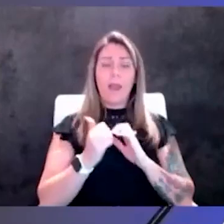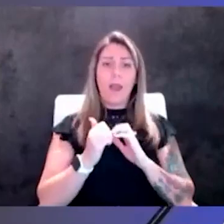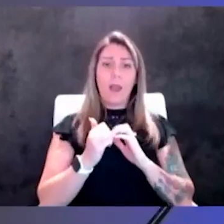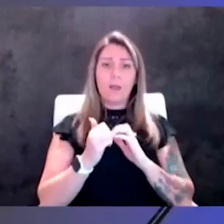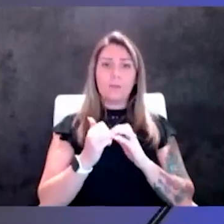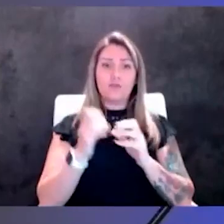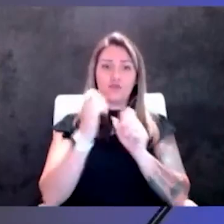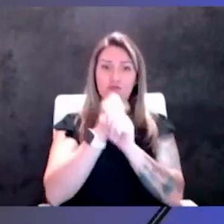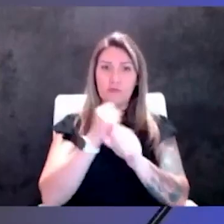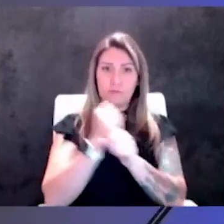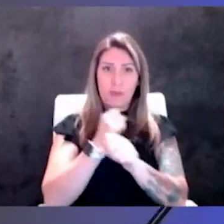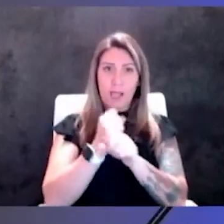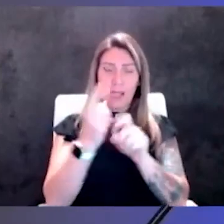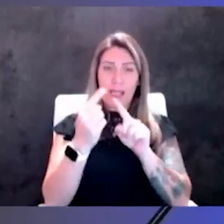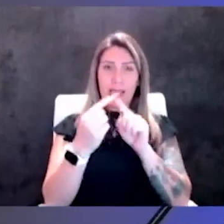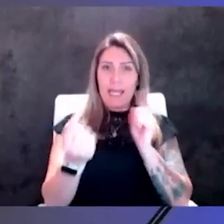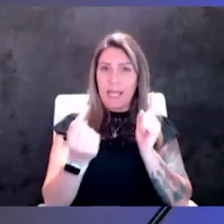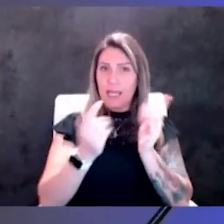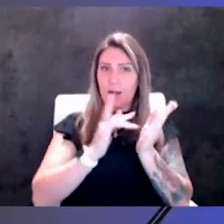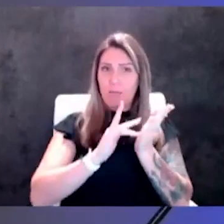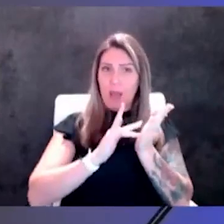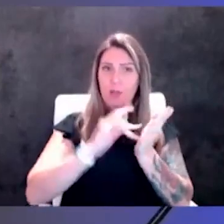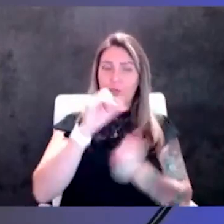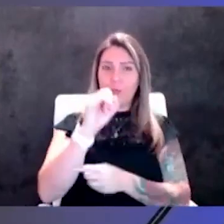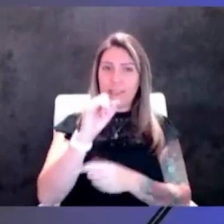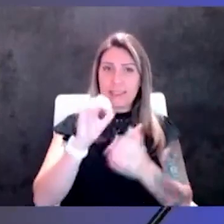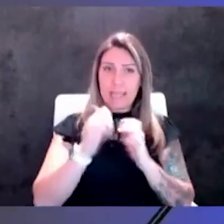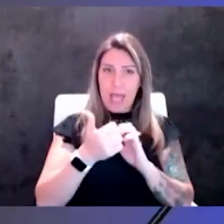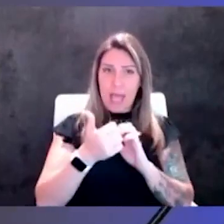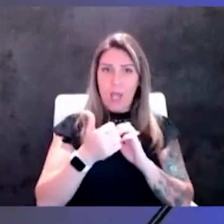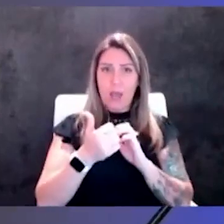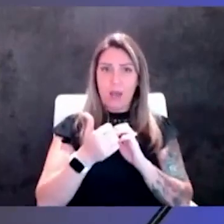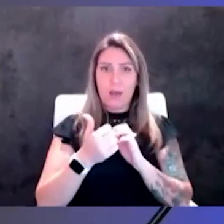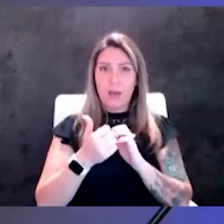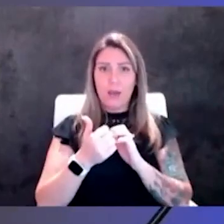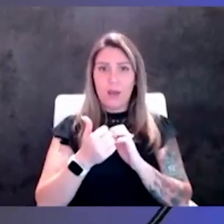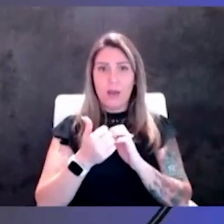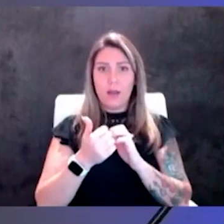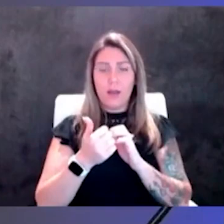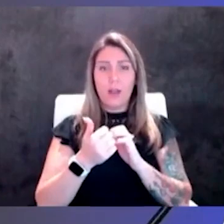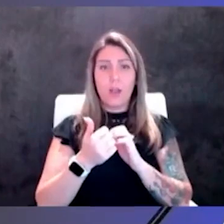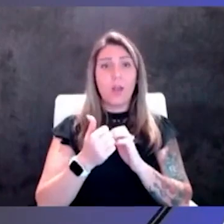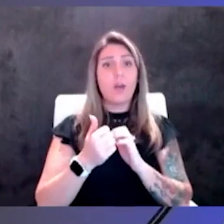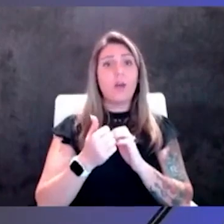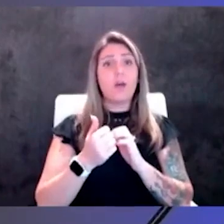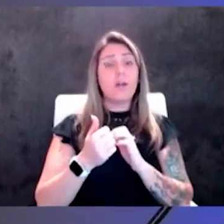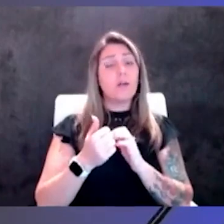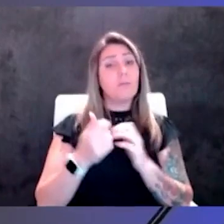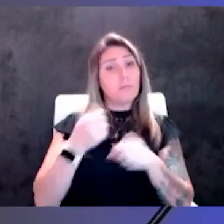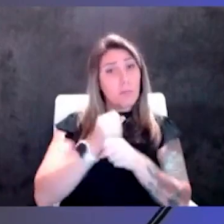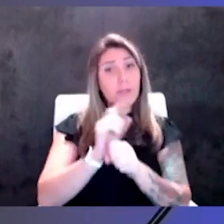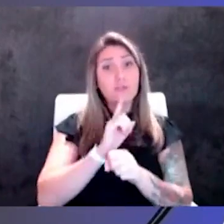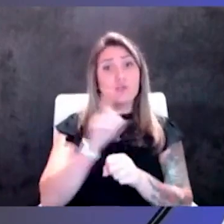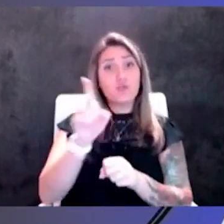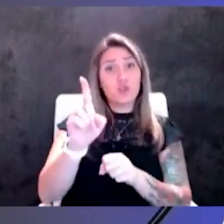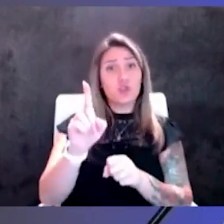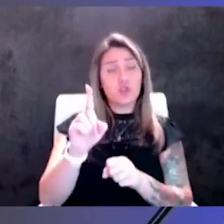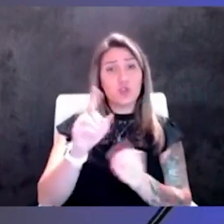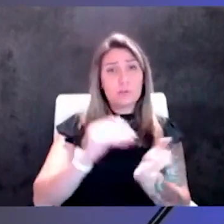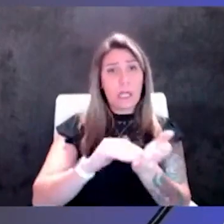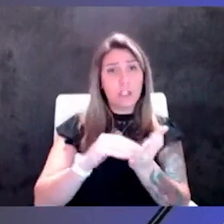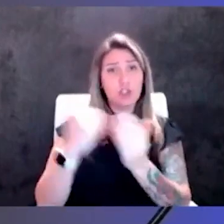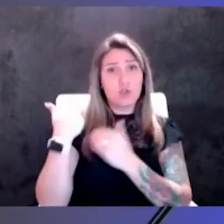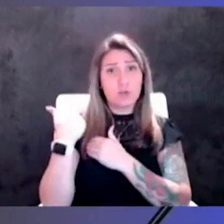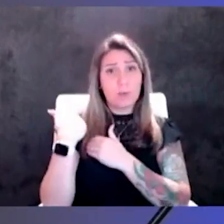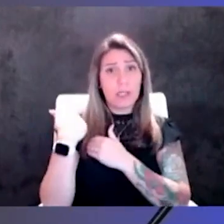antibiotic resistance is hold your doctor to be responsible. It's like a knee-jerk response for me